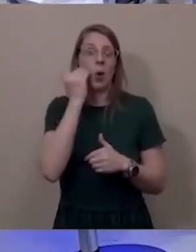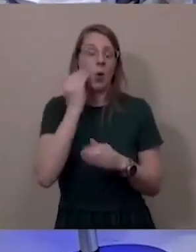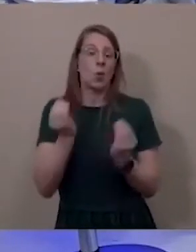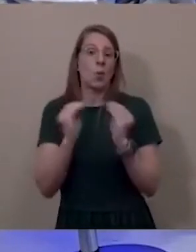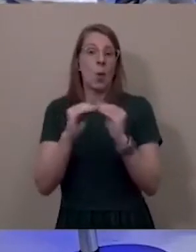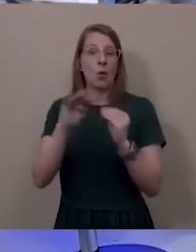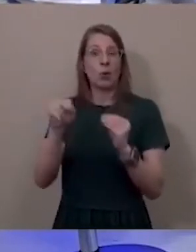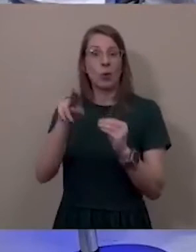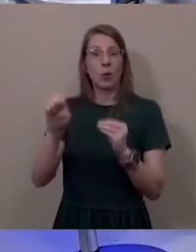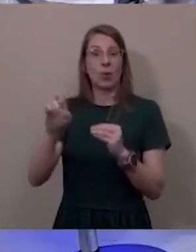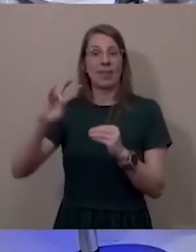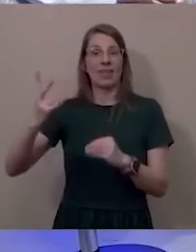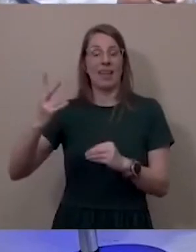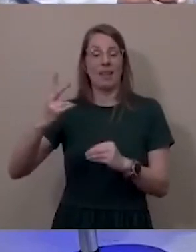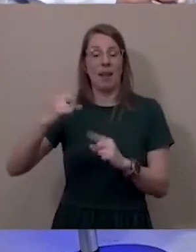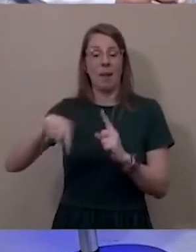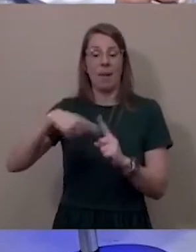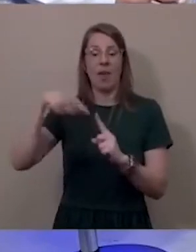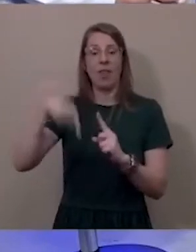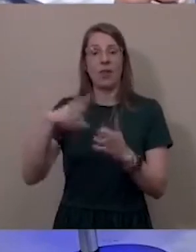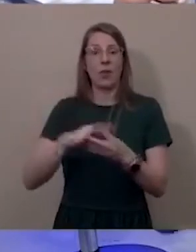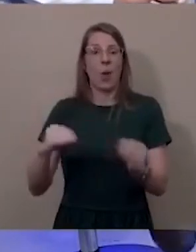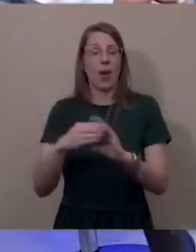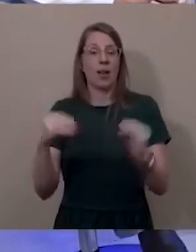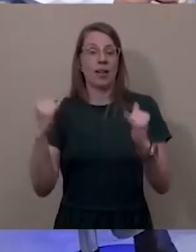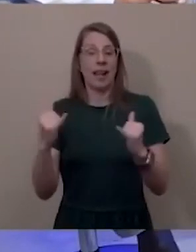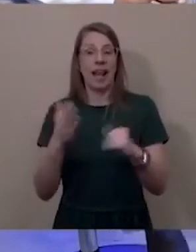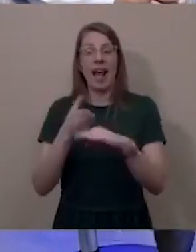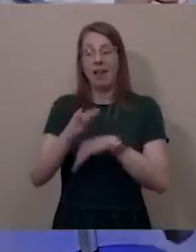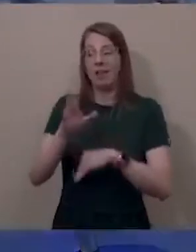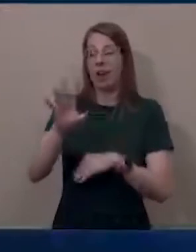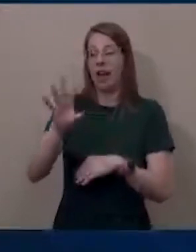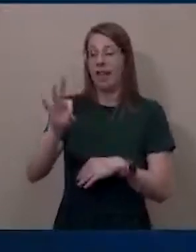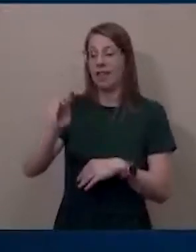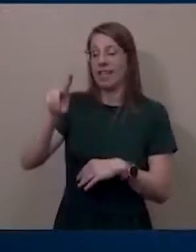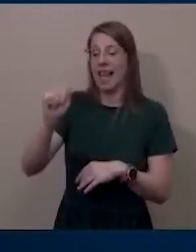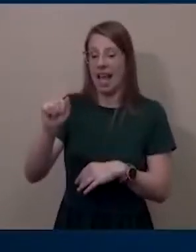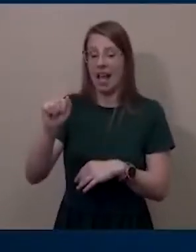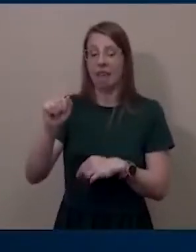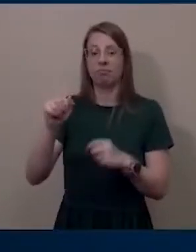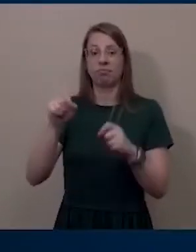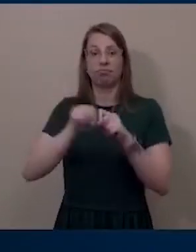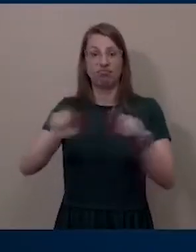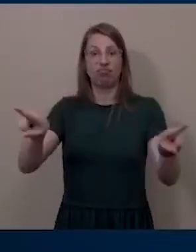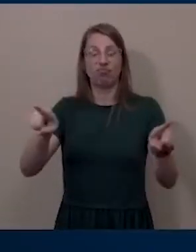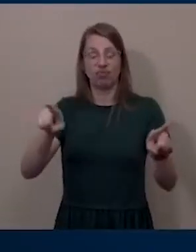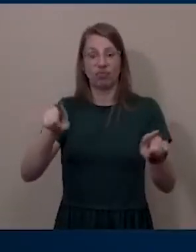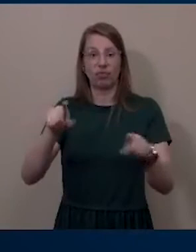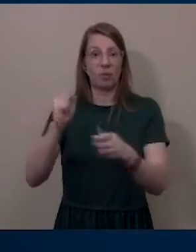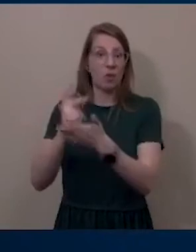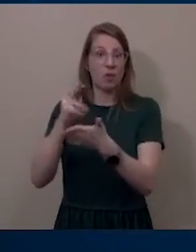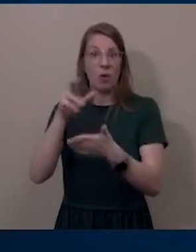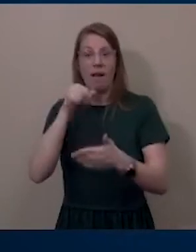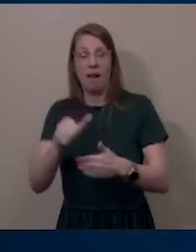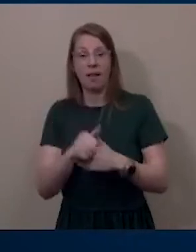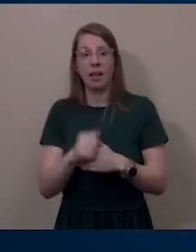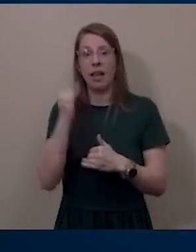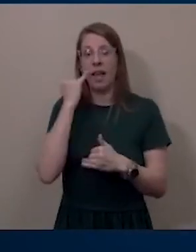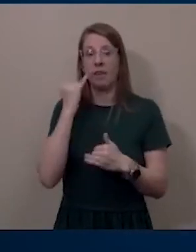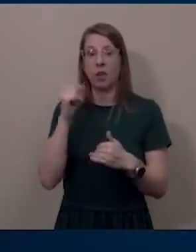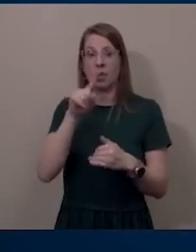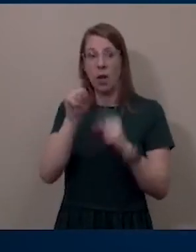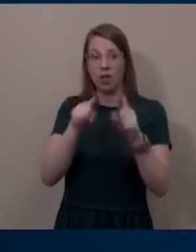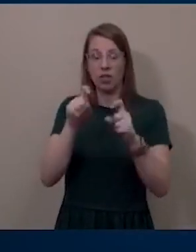7th about this story today after the FDA releases its findings. If you have questions about the Alzheimer's Disease Center, though, don't